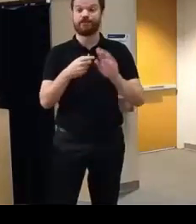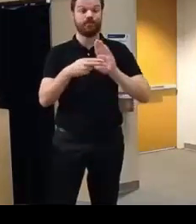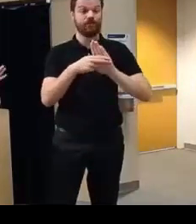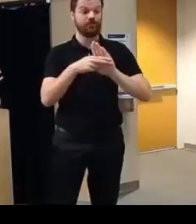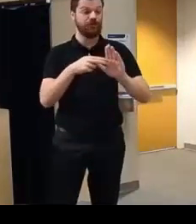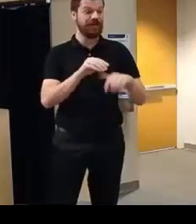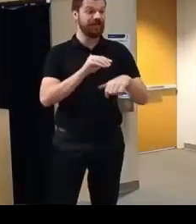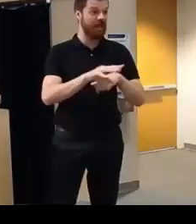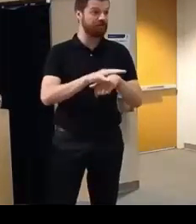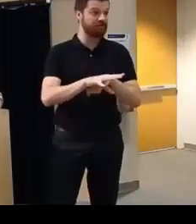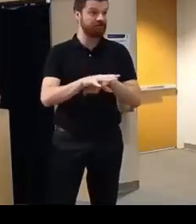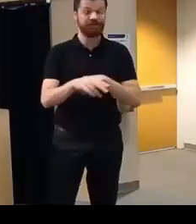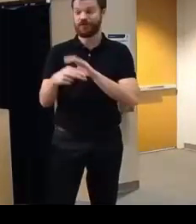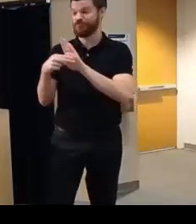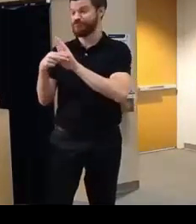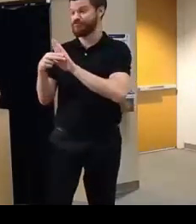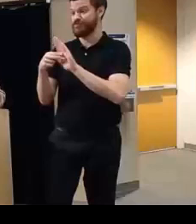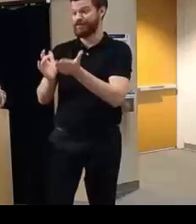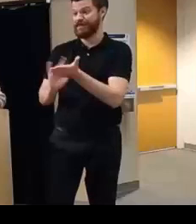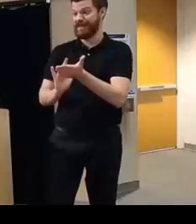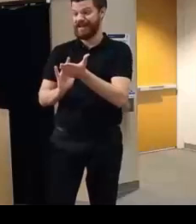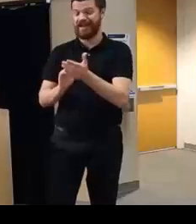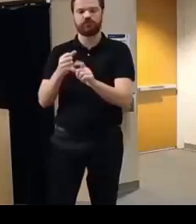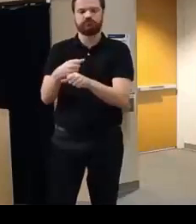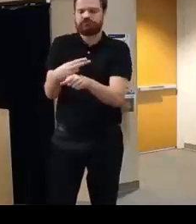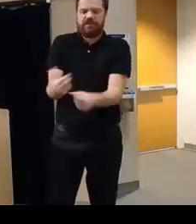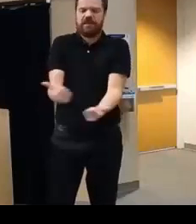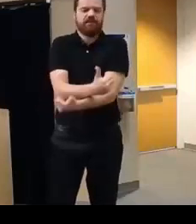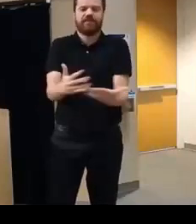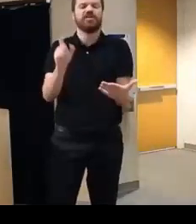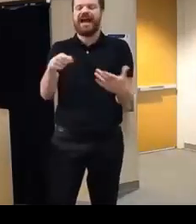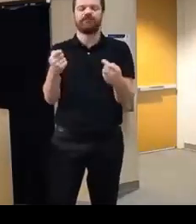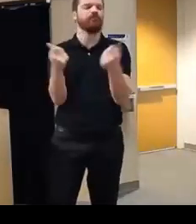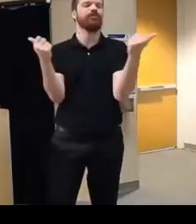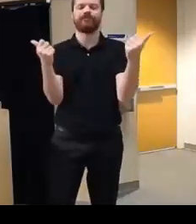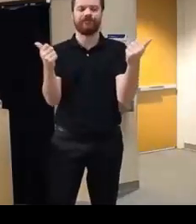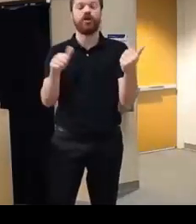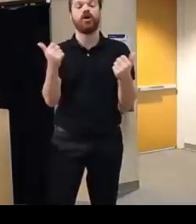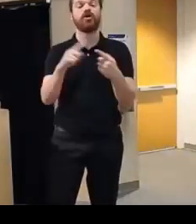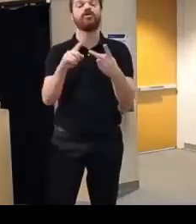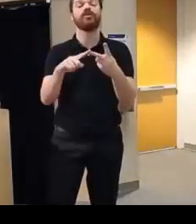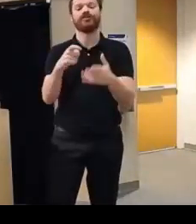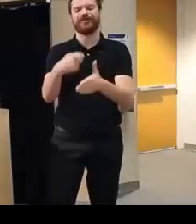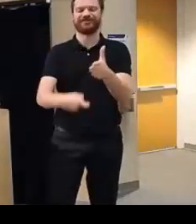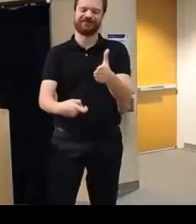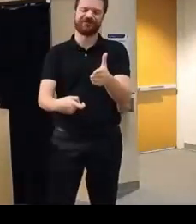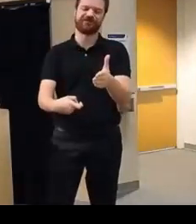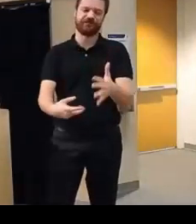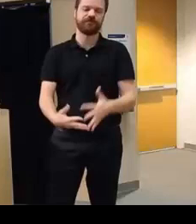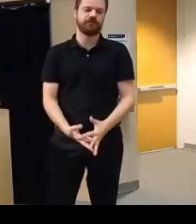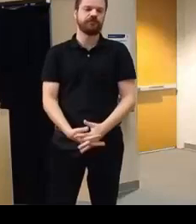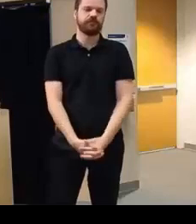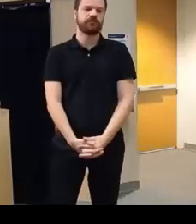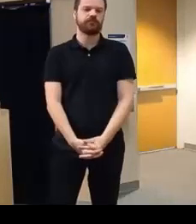versus medication overrides everything. So you have to kind of remove that if you want to take that. The other thing that drives things is cost, as you might imagine.